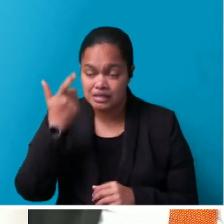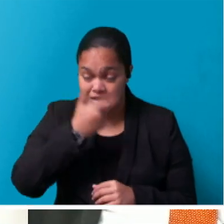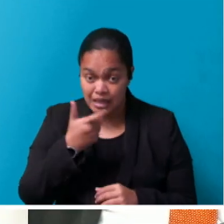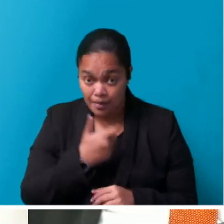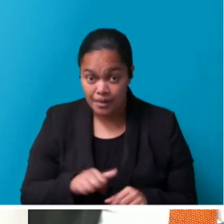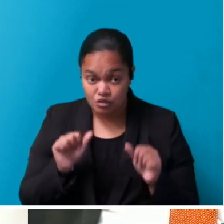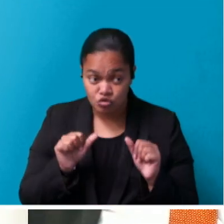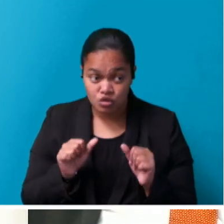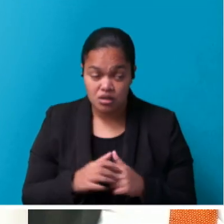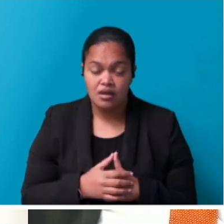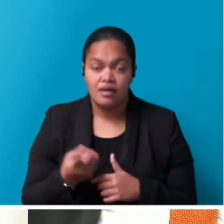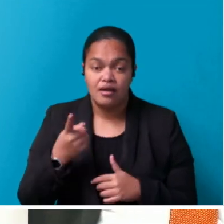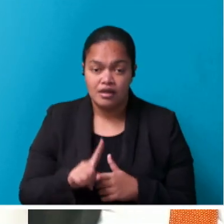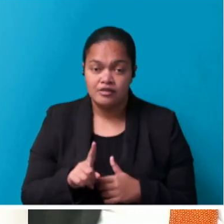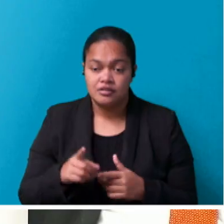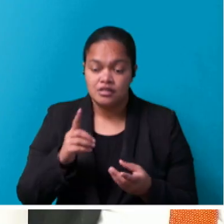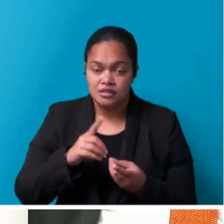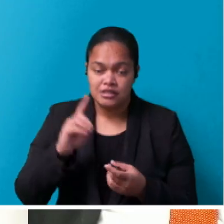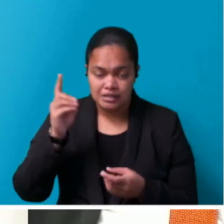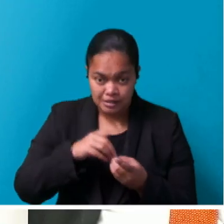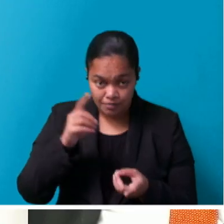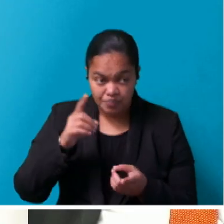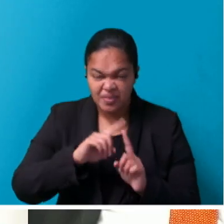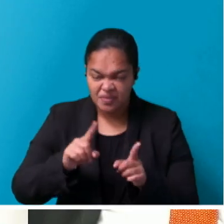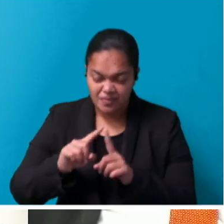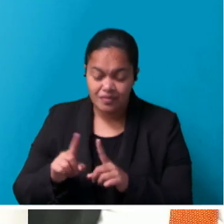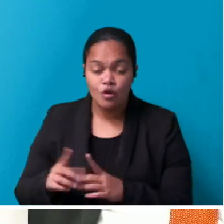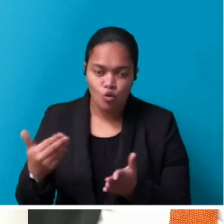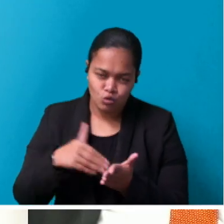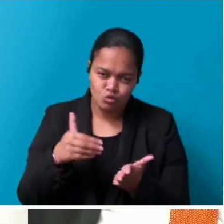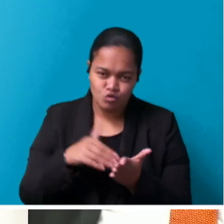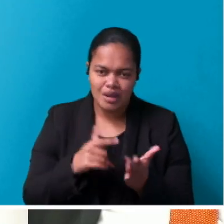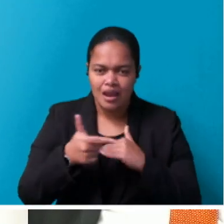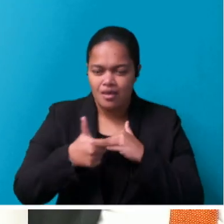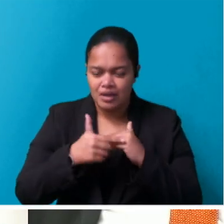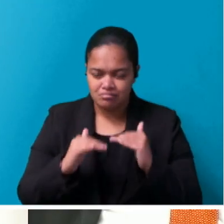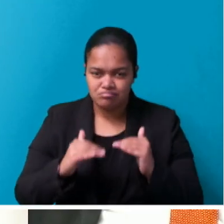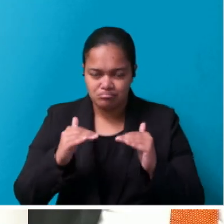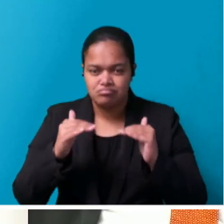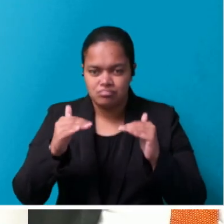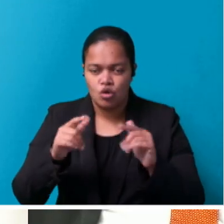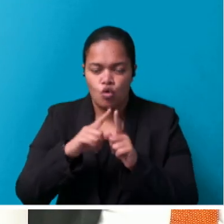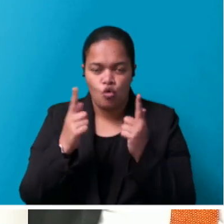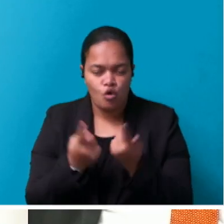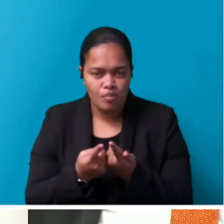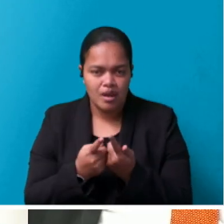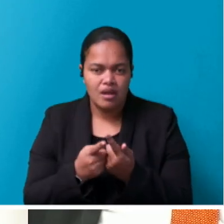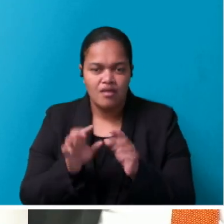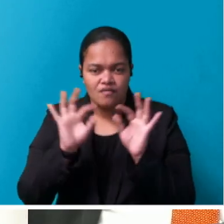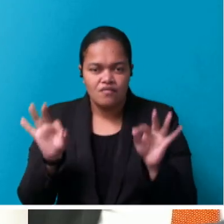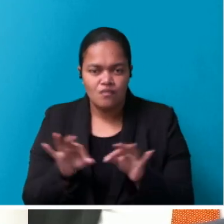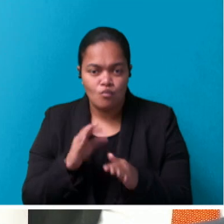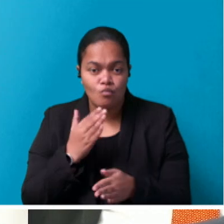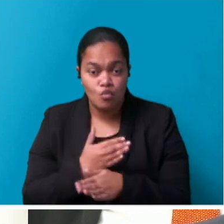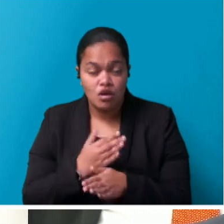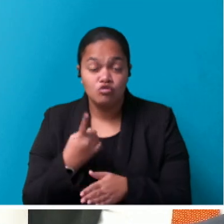cybersecurity postures and diplomacy, and contributing to regional and global frameworks to promote